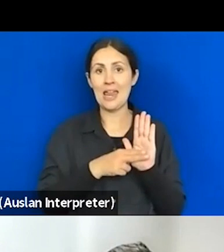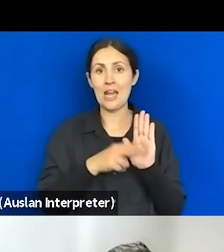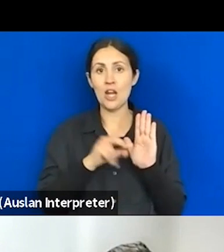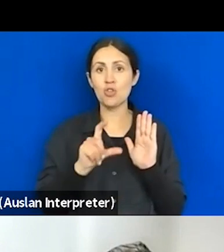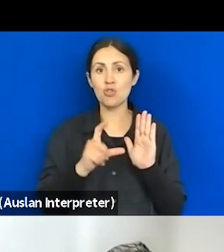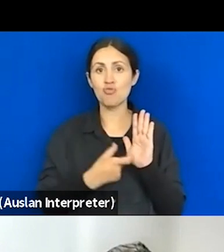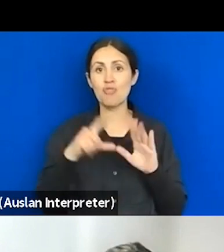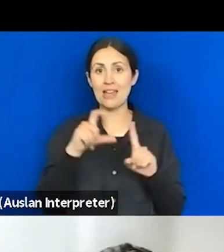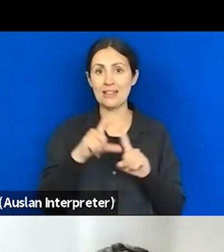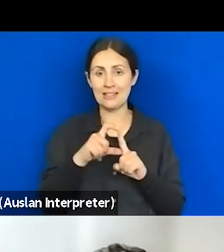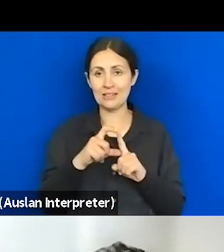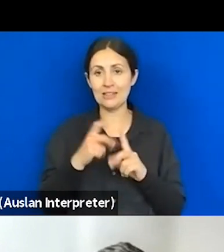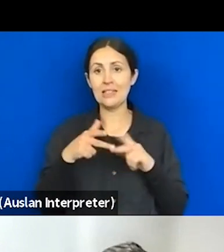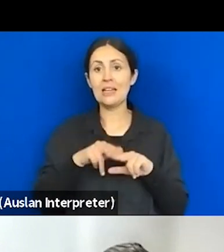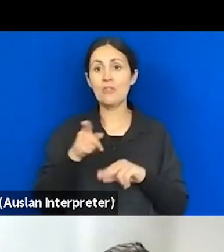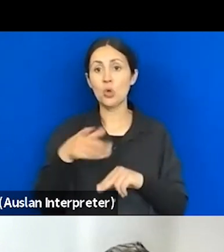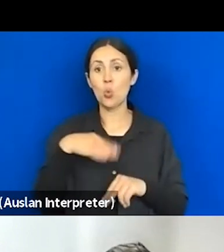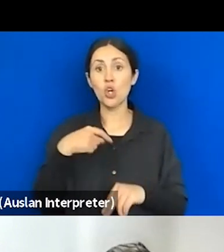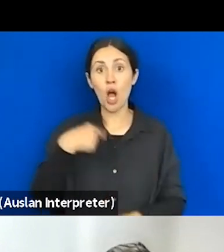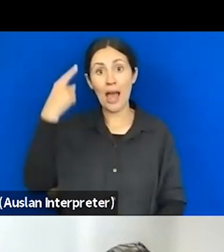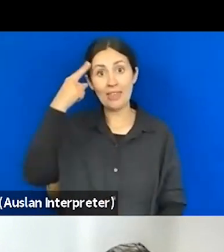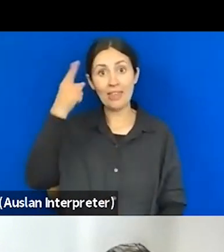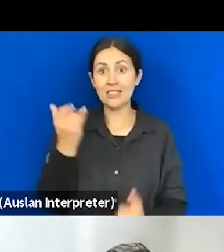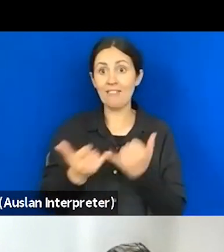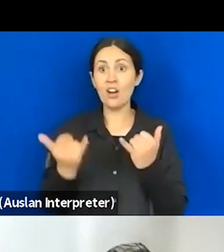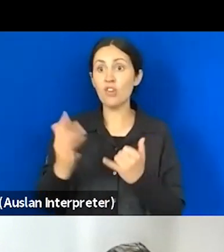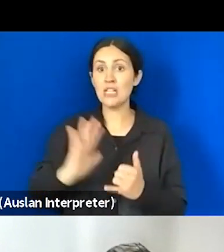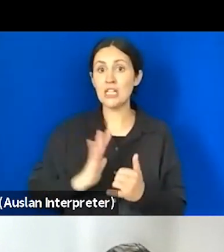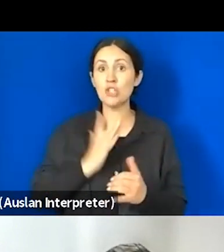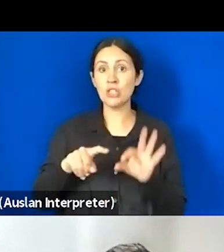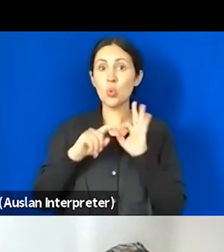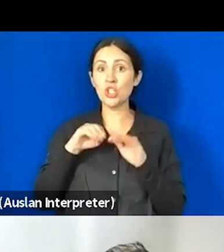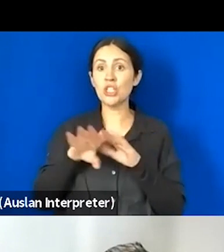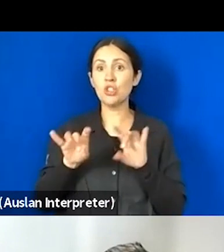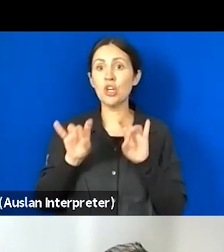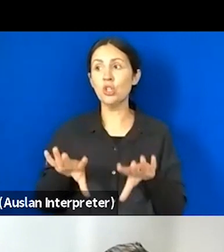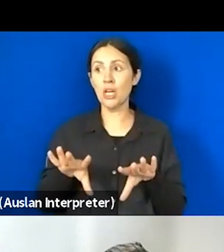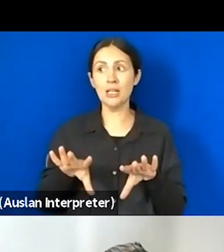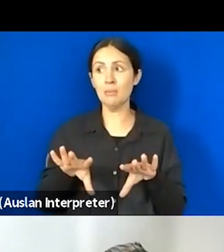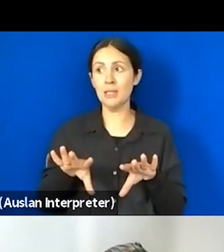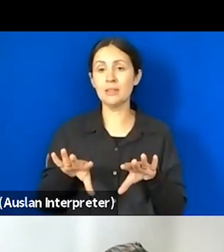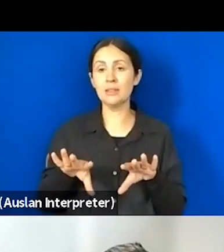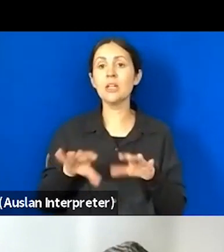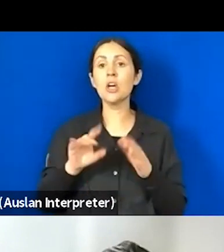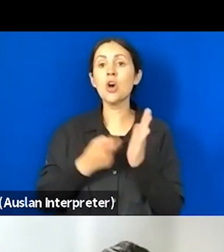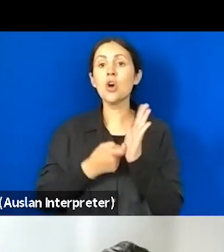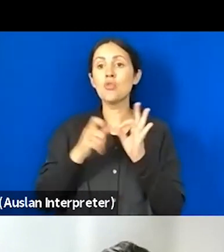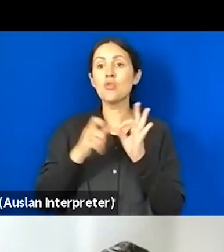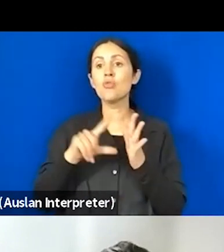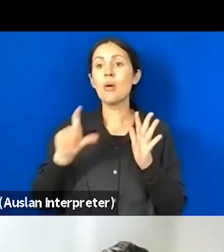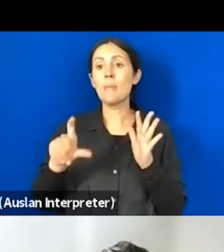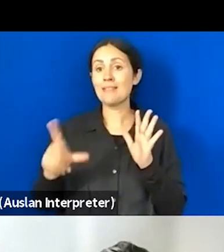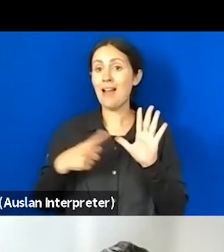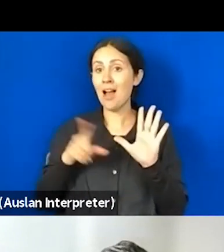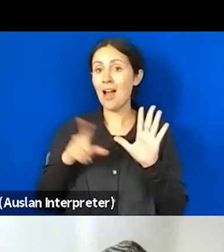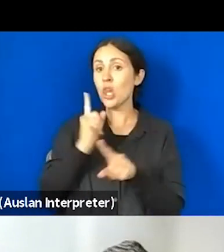queries they want to put to him, because I think that is an interesting question for us in Australia. Rebecca didn't have time to go into it, but that's a